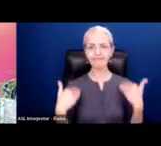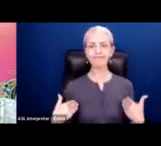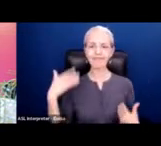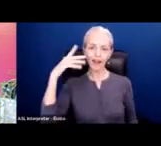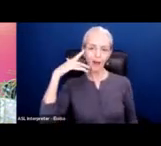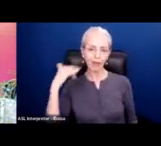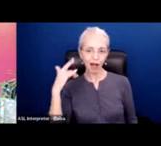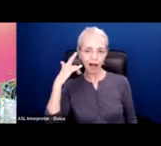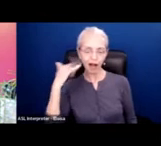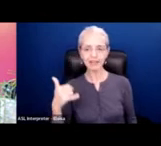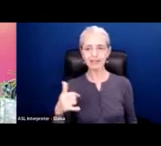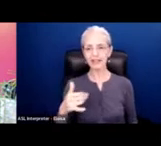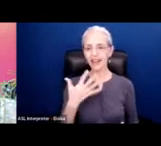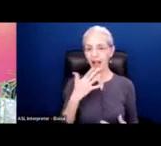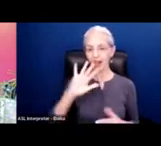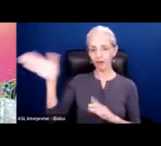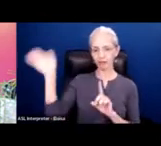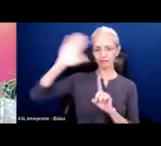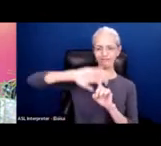colorful home office.